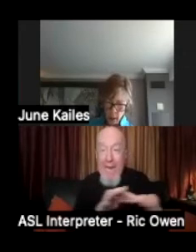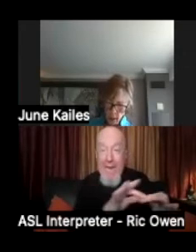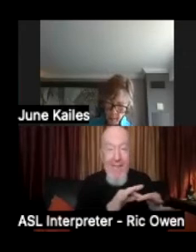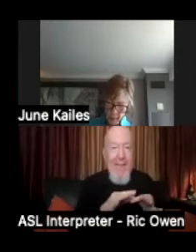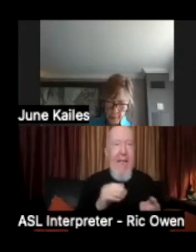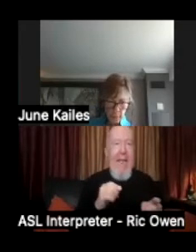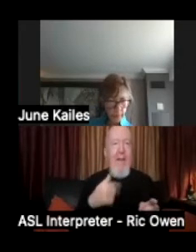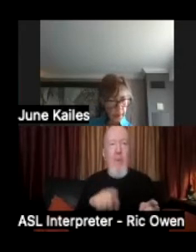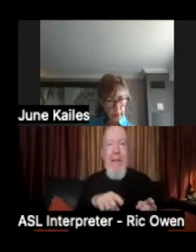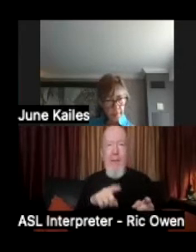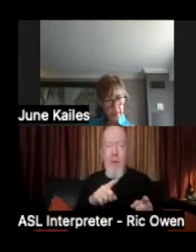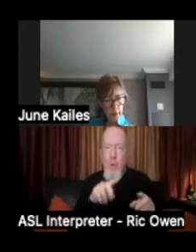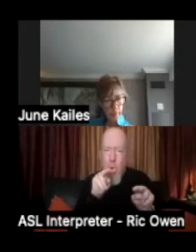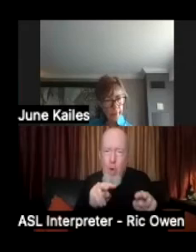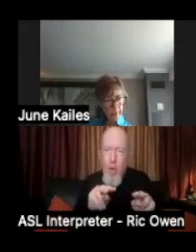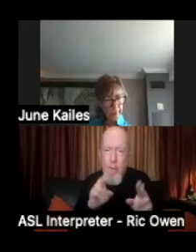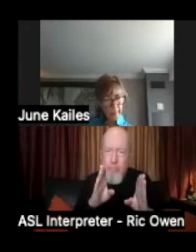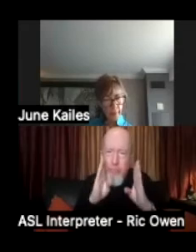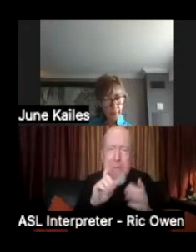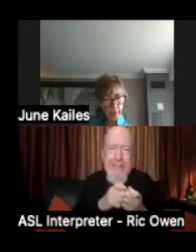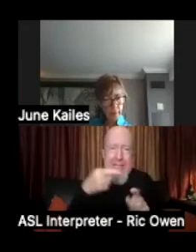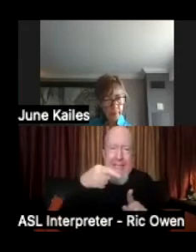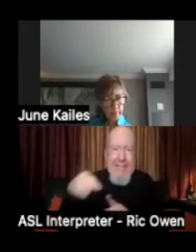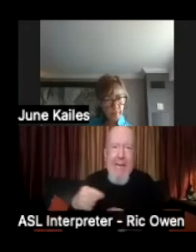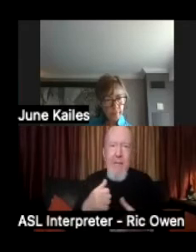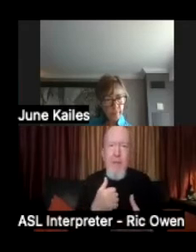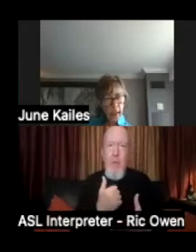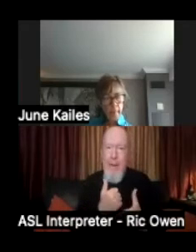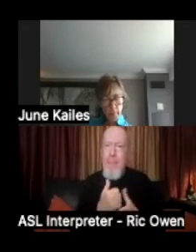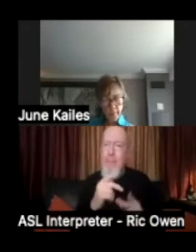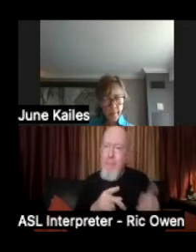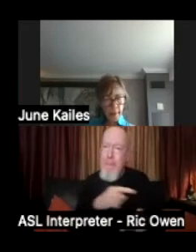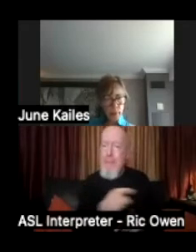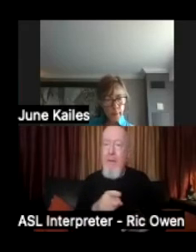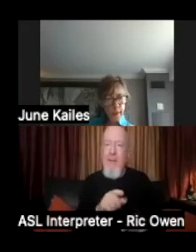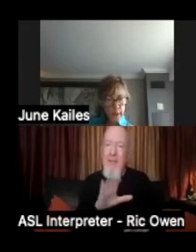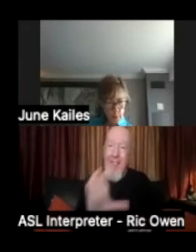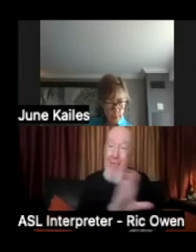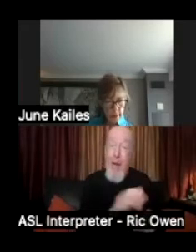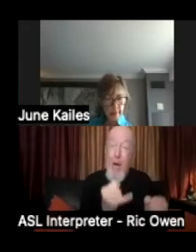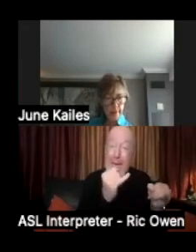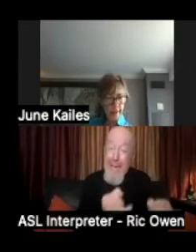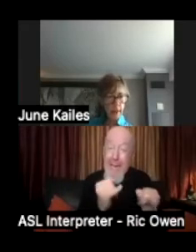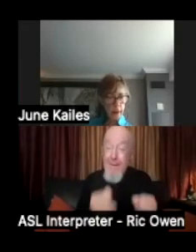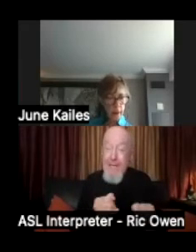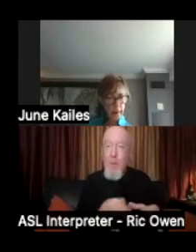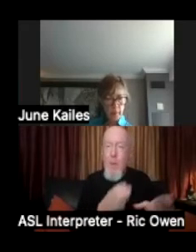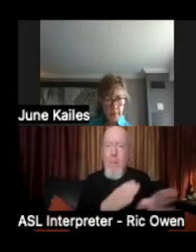supporting people's individual planning and provide really